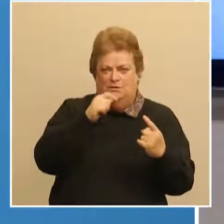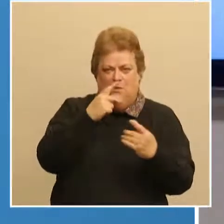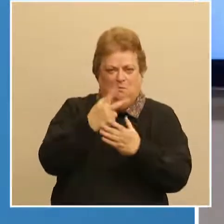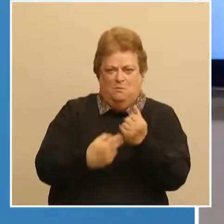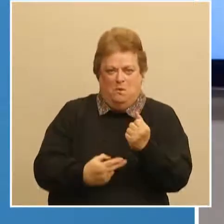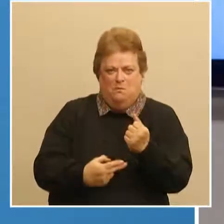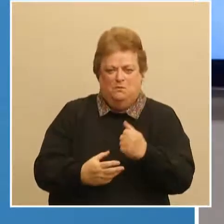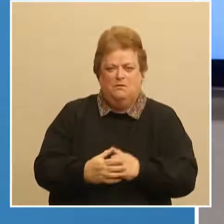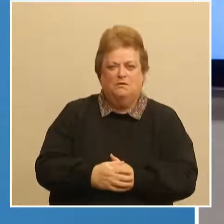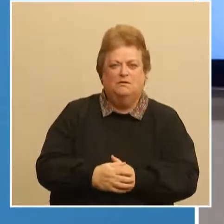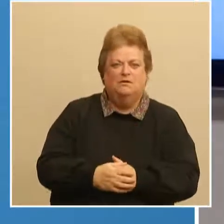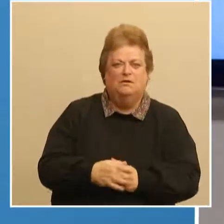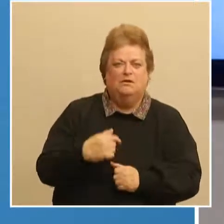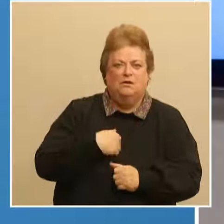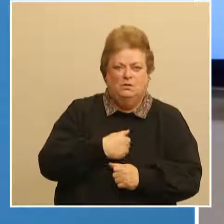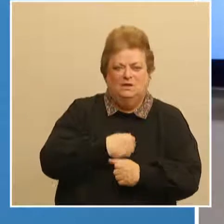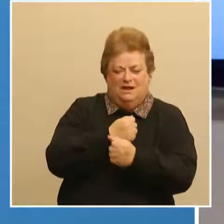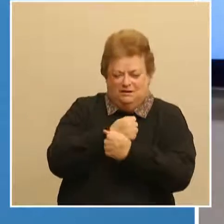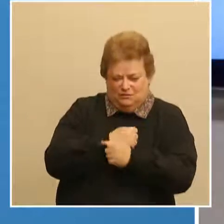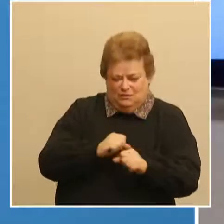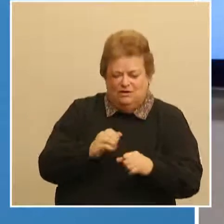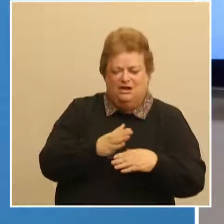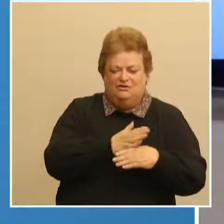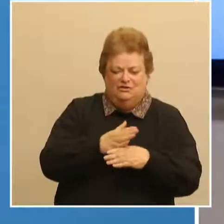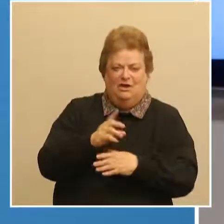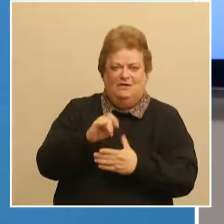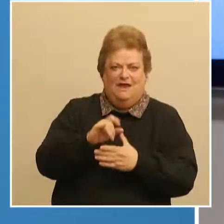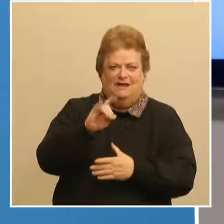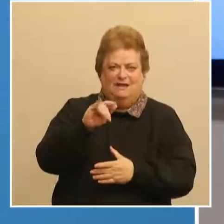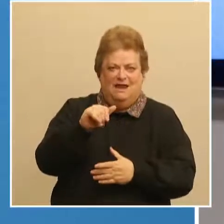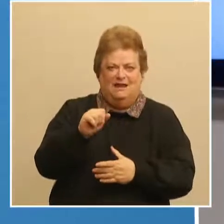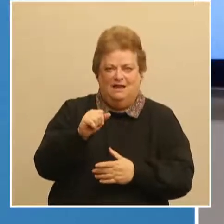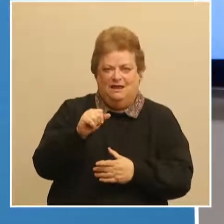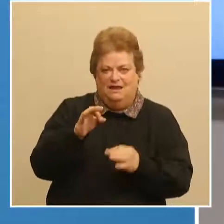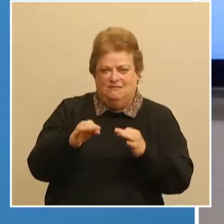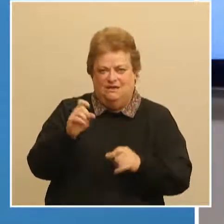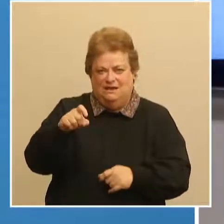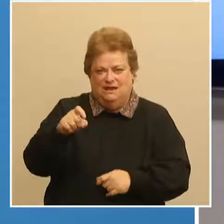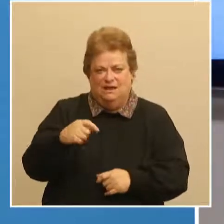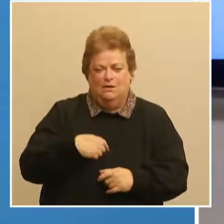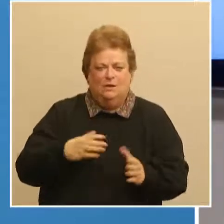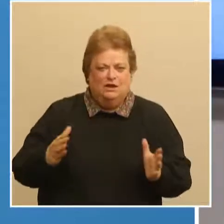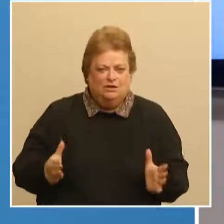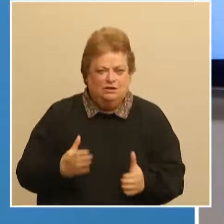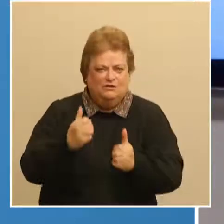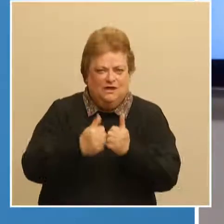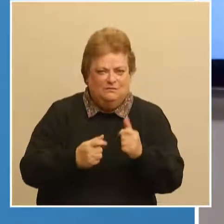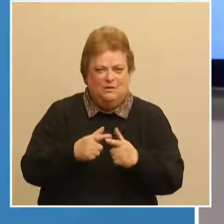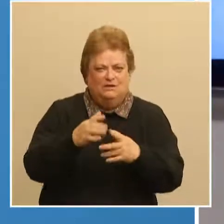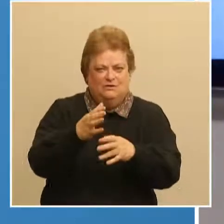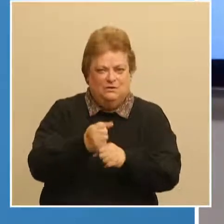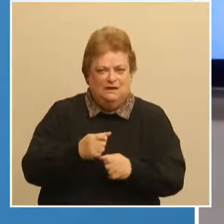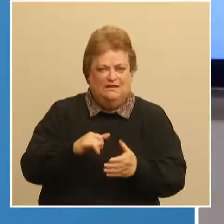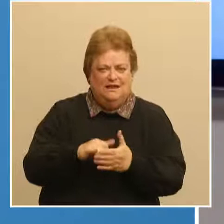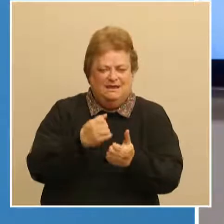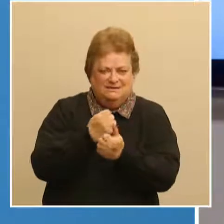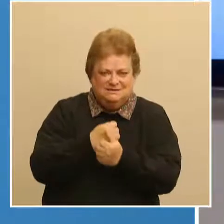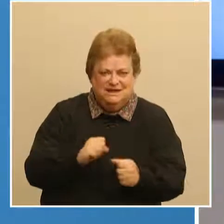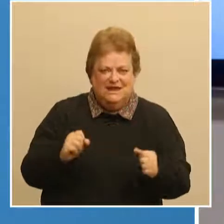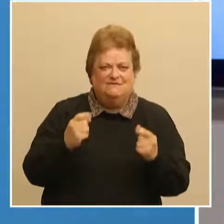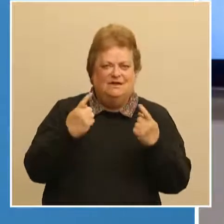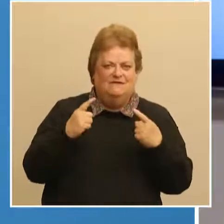website. We can securely share data as needed. Again, we encourage everyone to receive this safe and